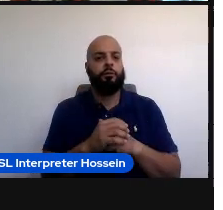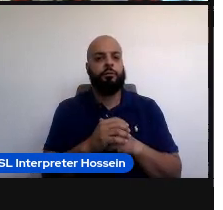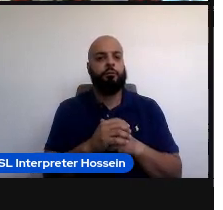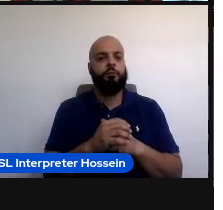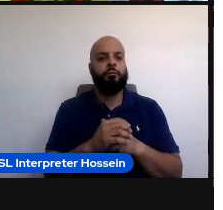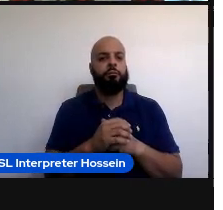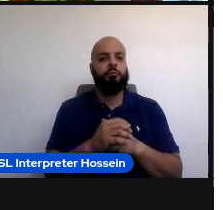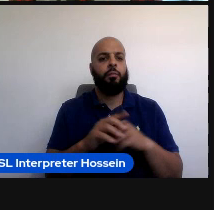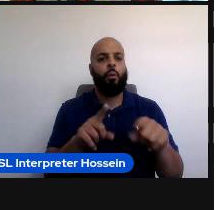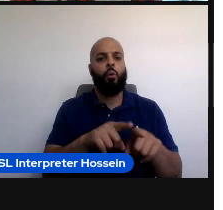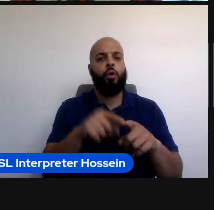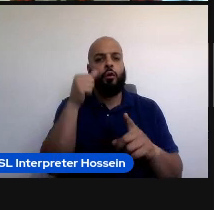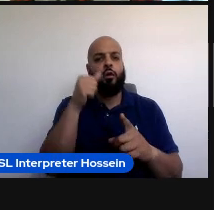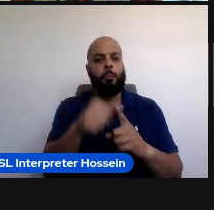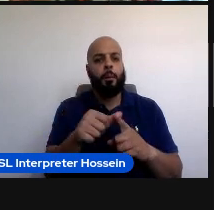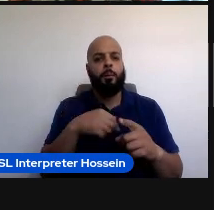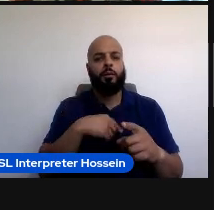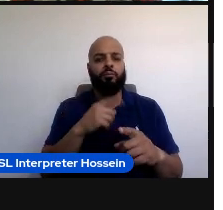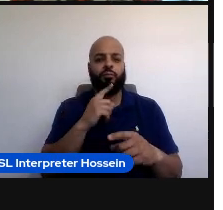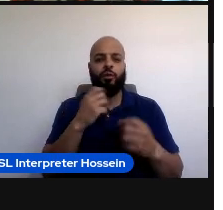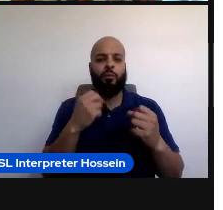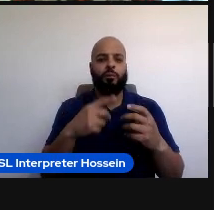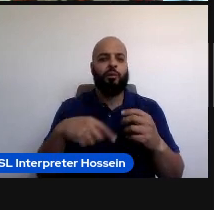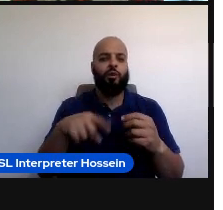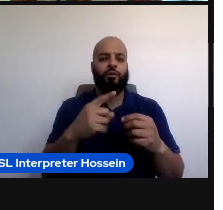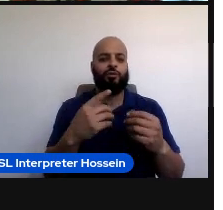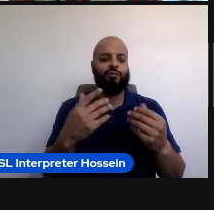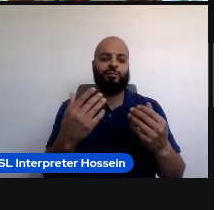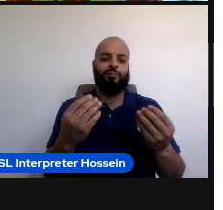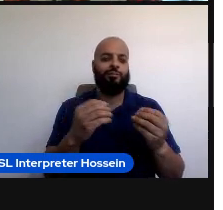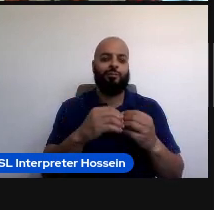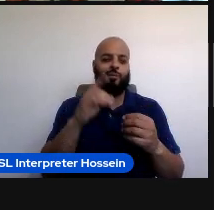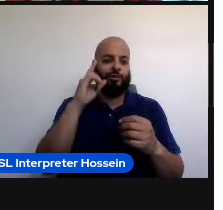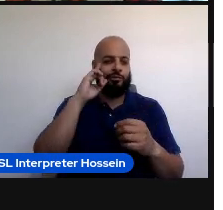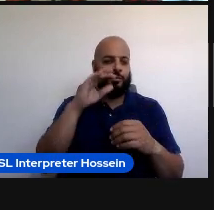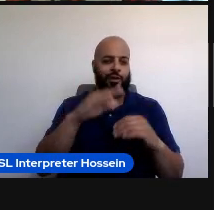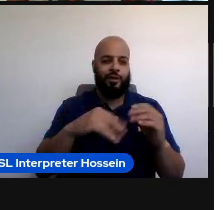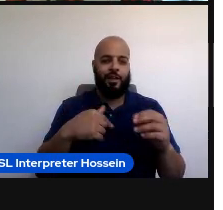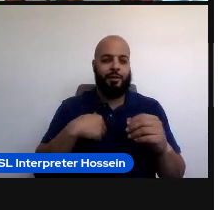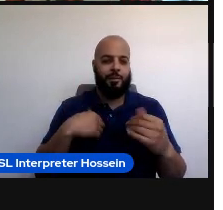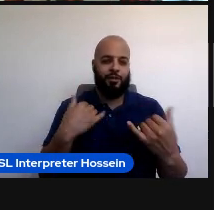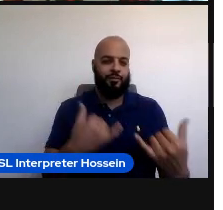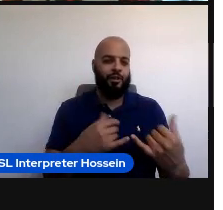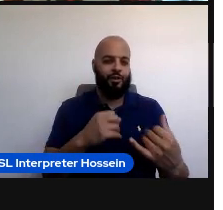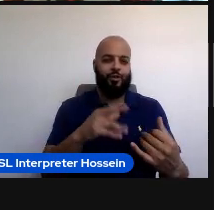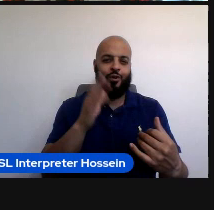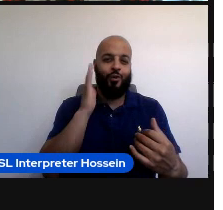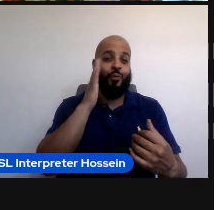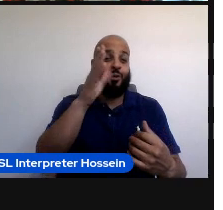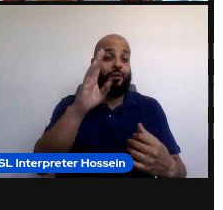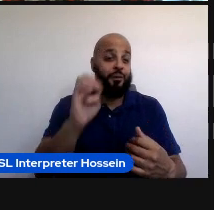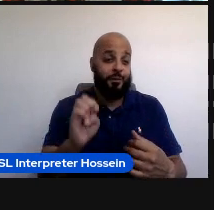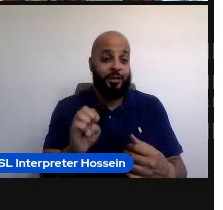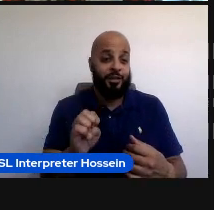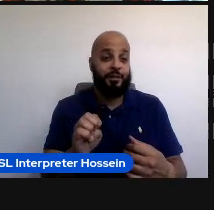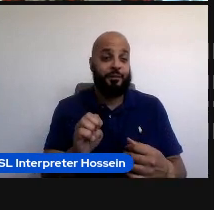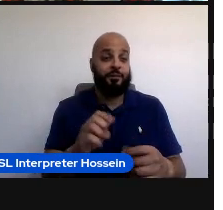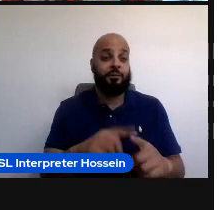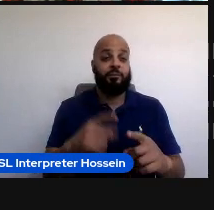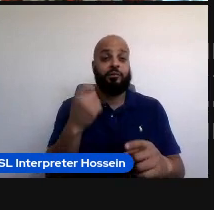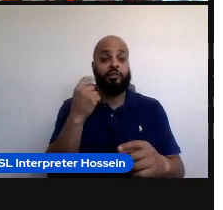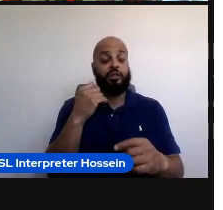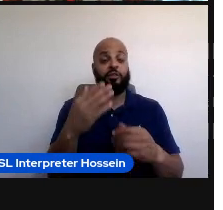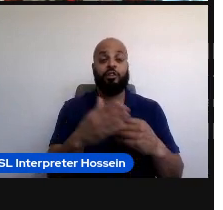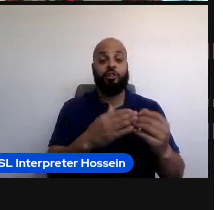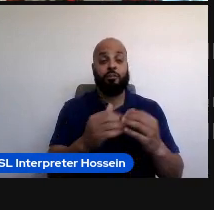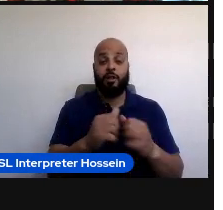that I'm sure many of you are probably way smarter than I am currently or I ever was. But understand, like, no matter